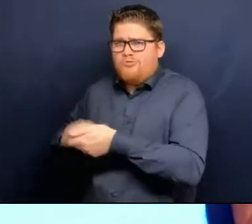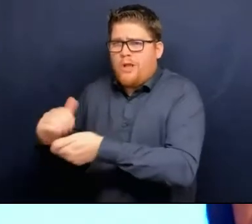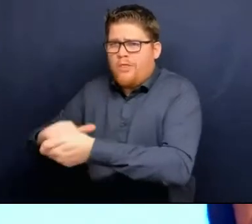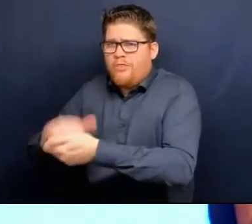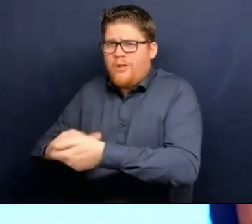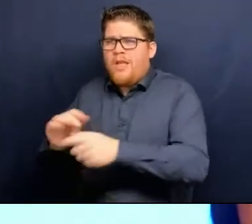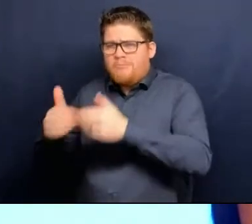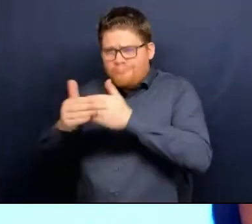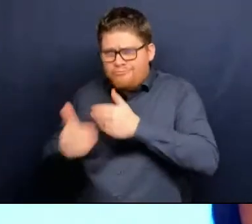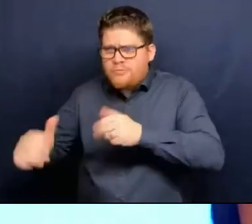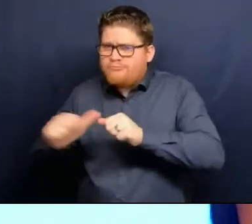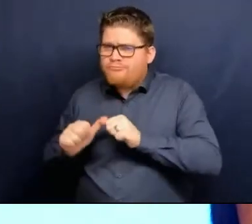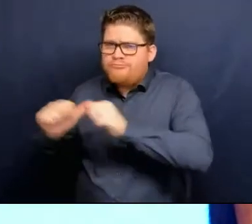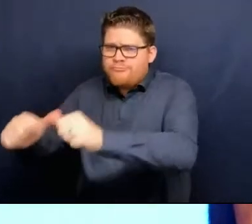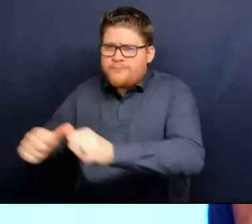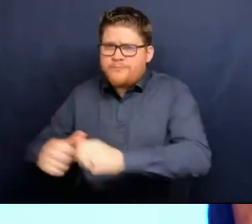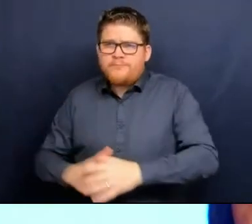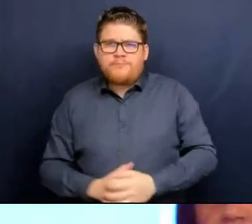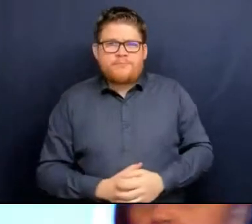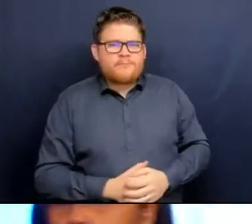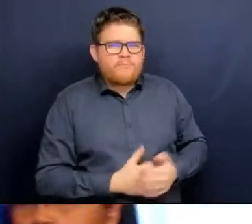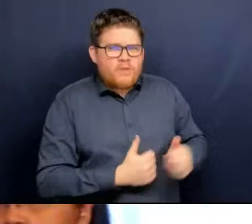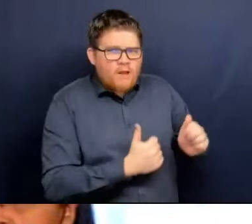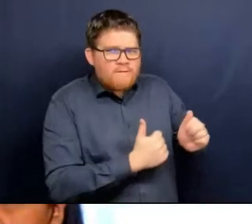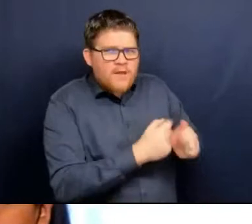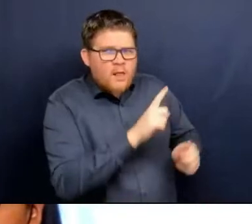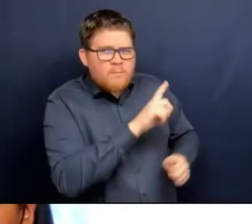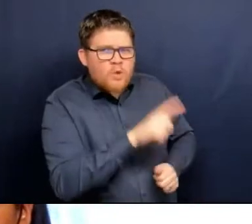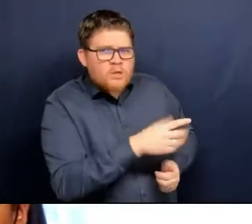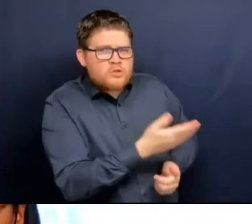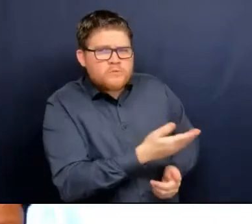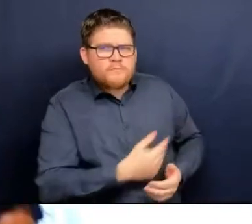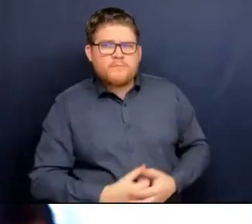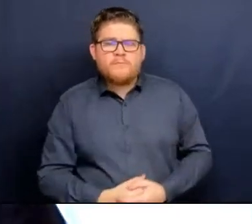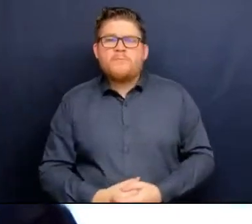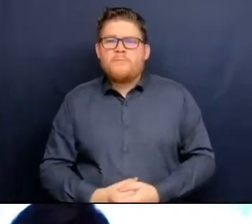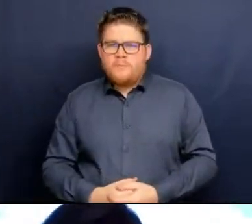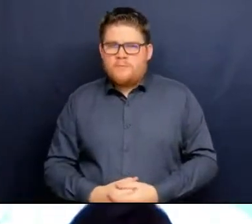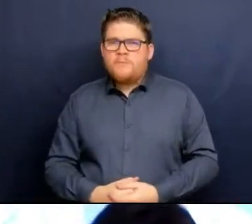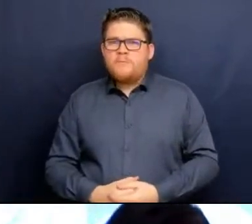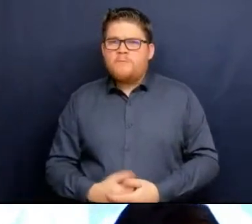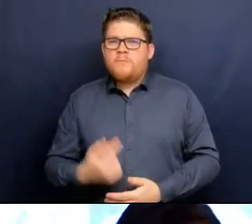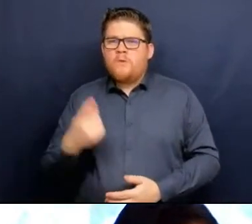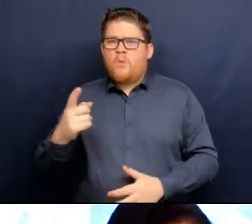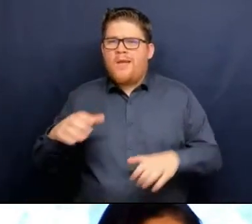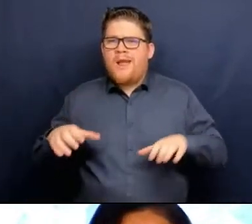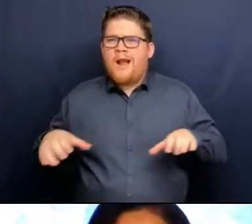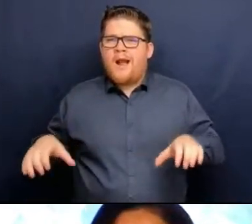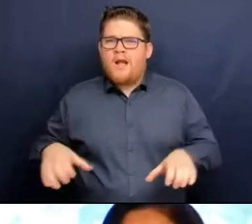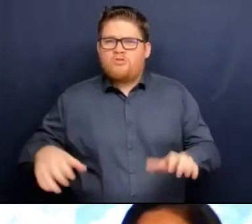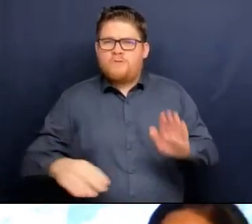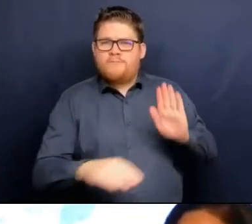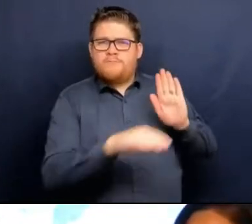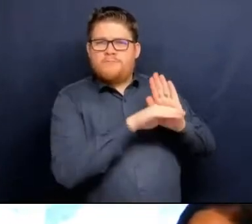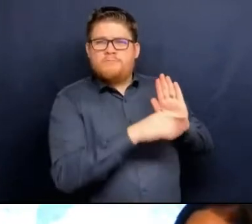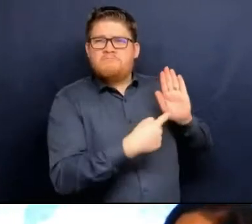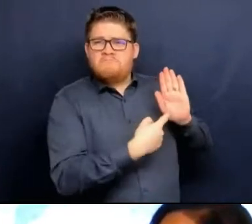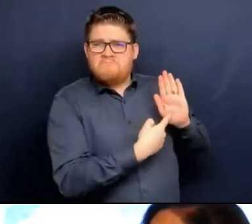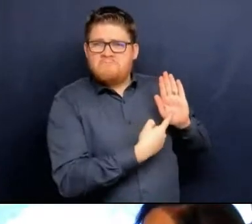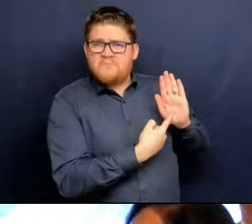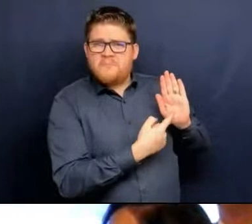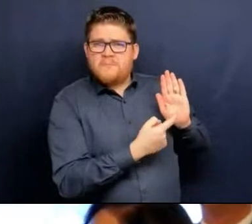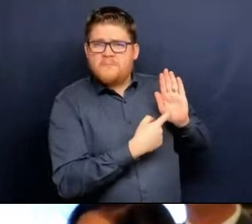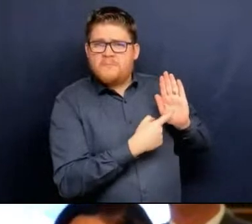In one of the actions, I see that there's a plan to possibly review how we name municipalities and